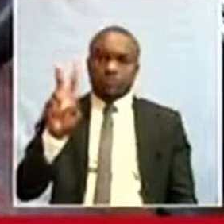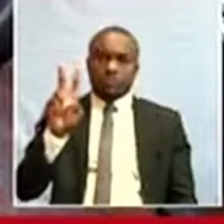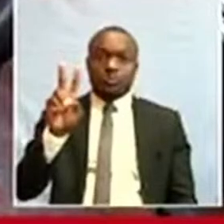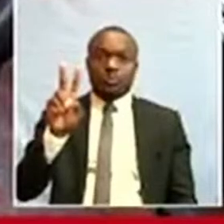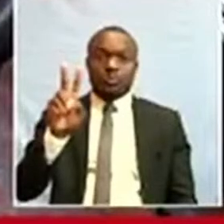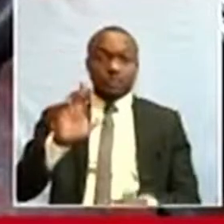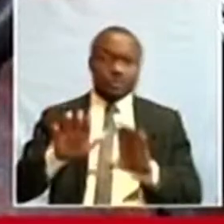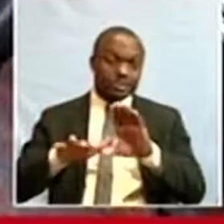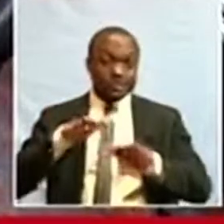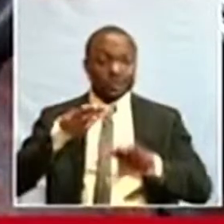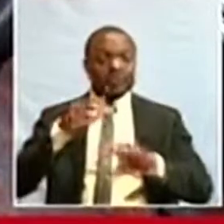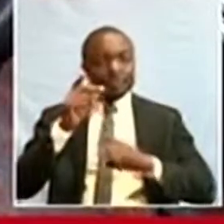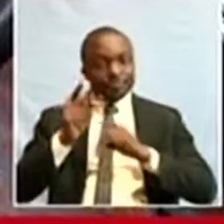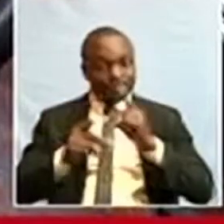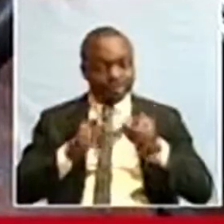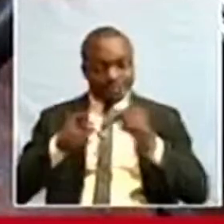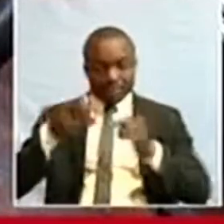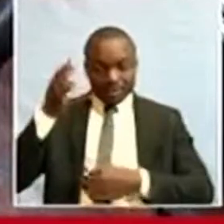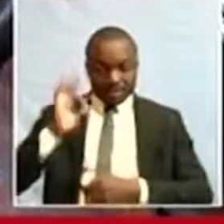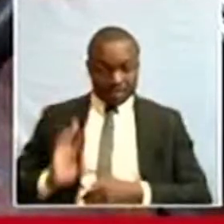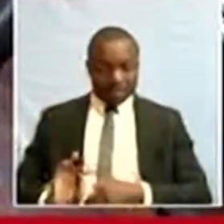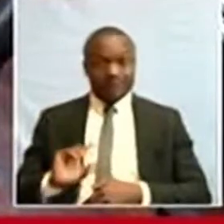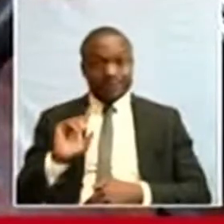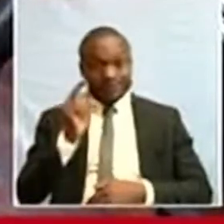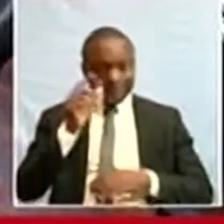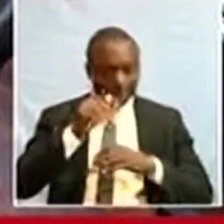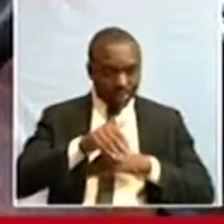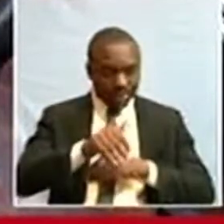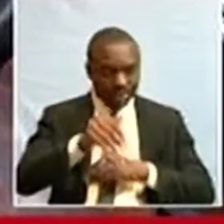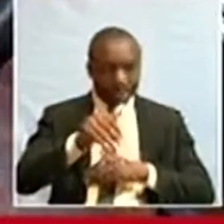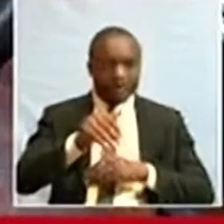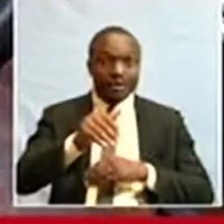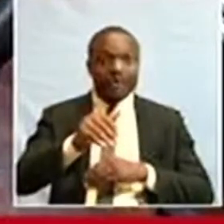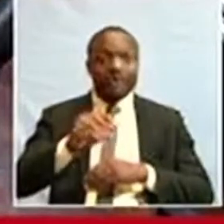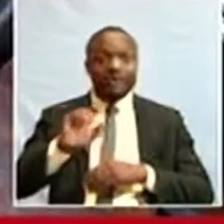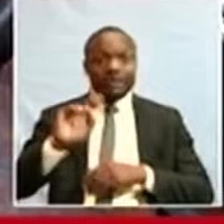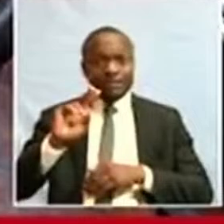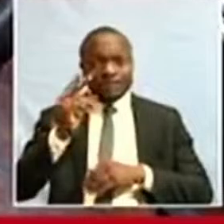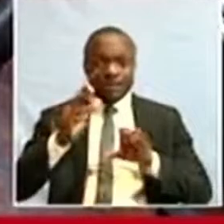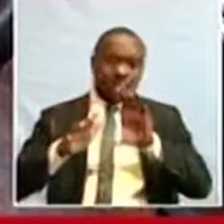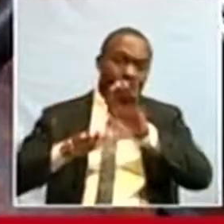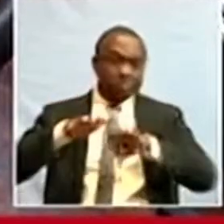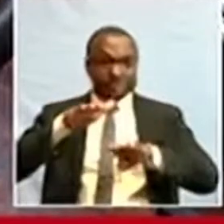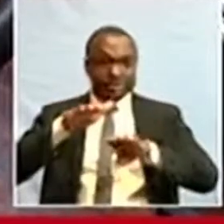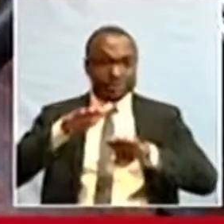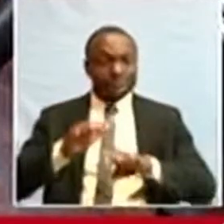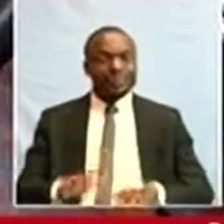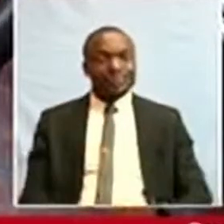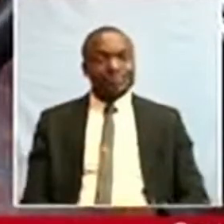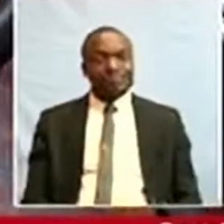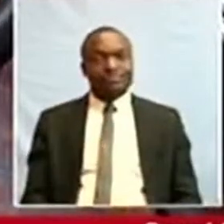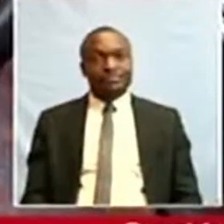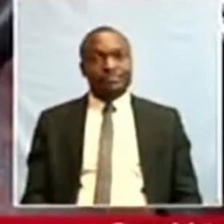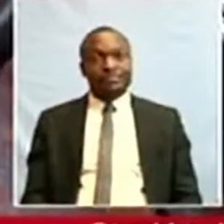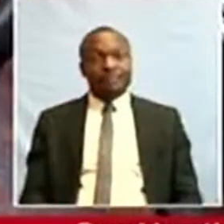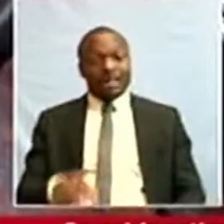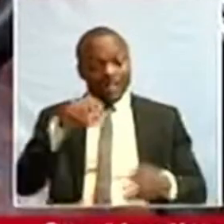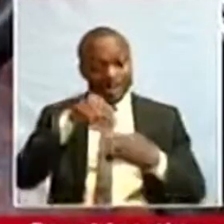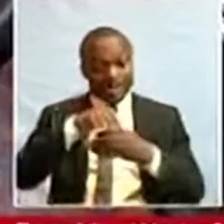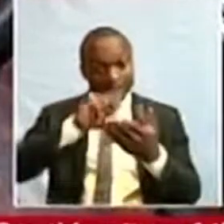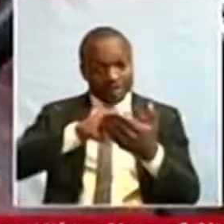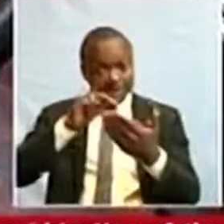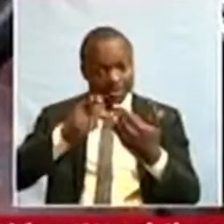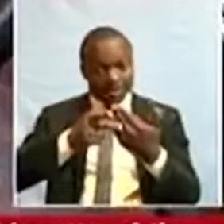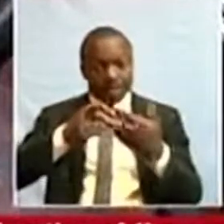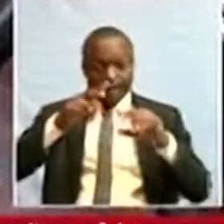process. Beneficiaries are first registered, and then the second step is to onboard on the program